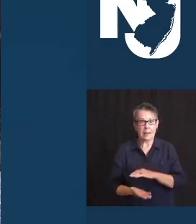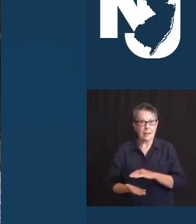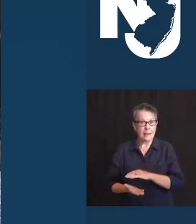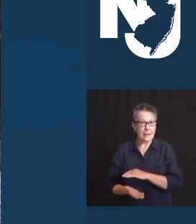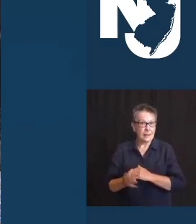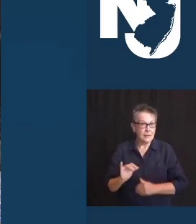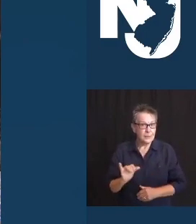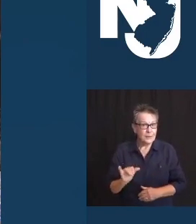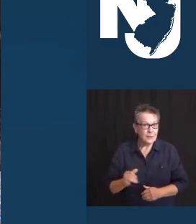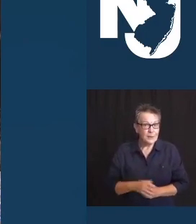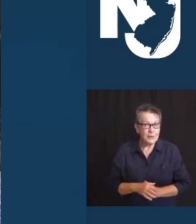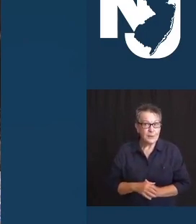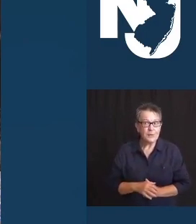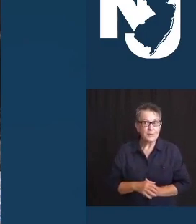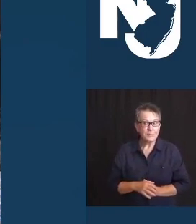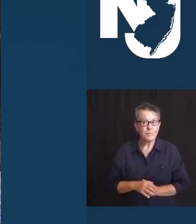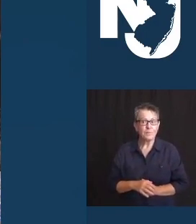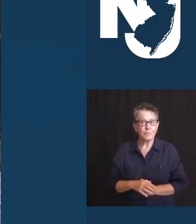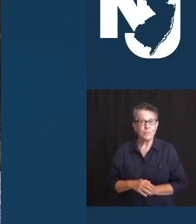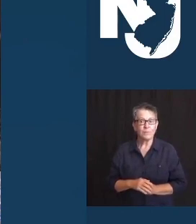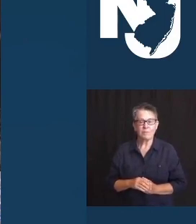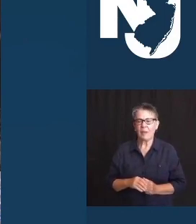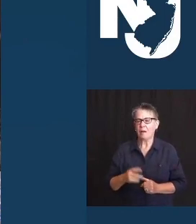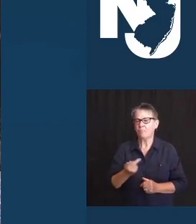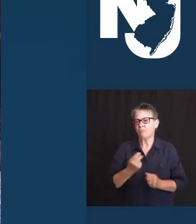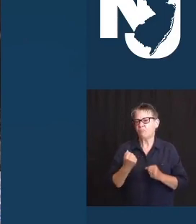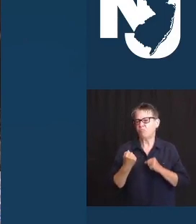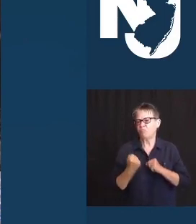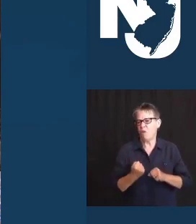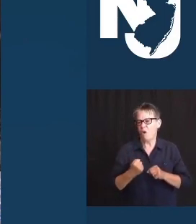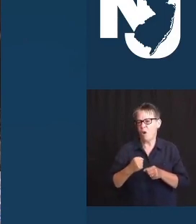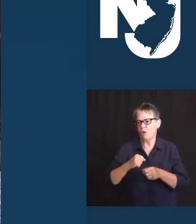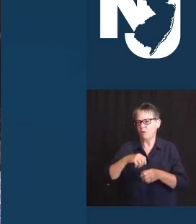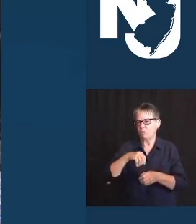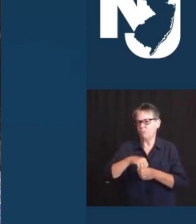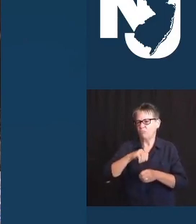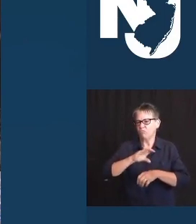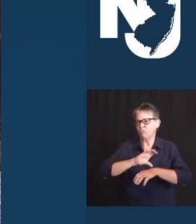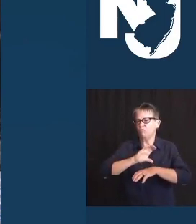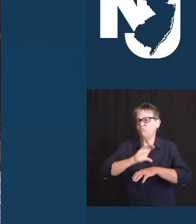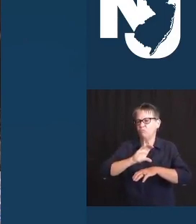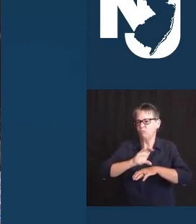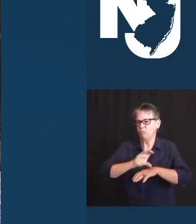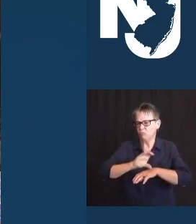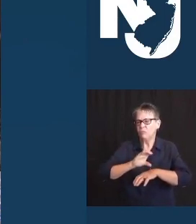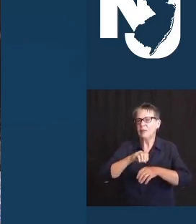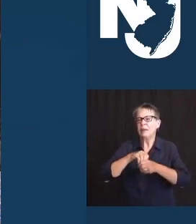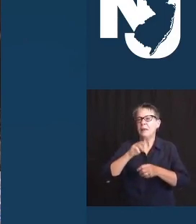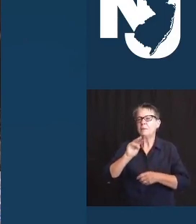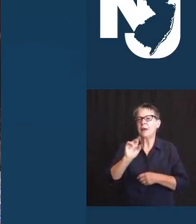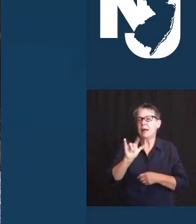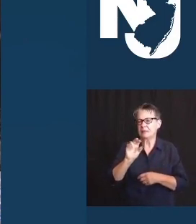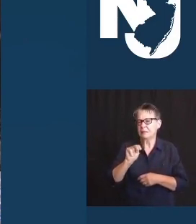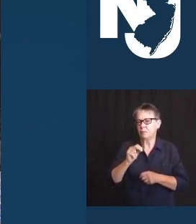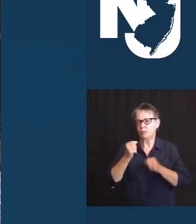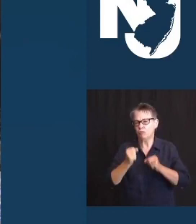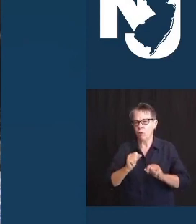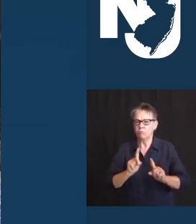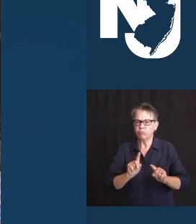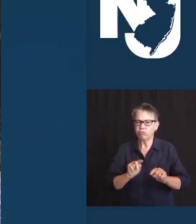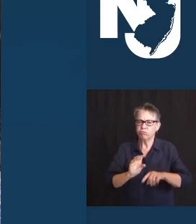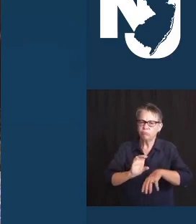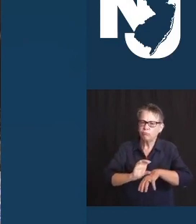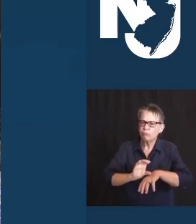Grace Episcopal Church in Madison for over 65 years. When they passed, he was 92 and she was